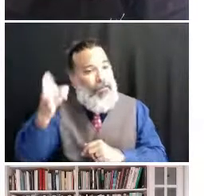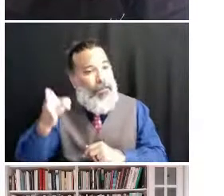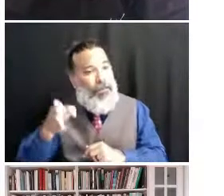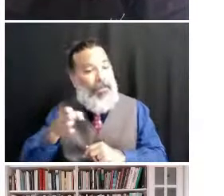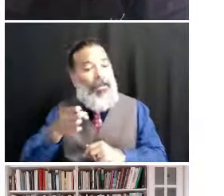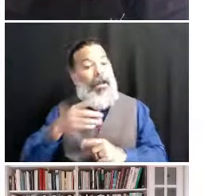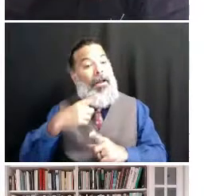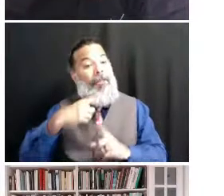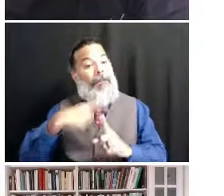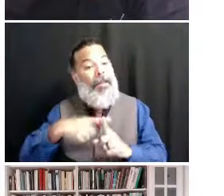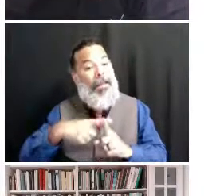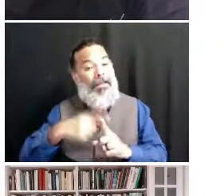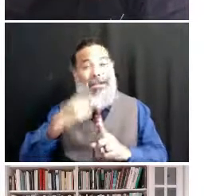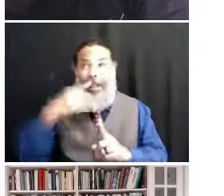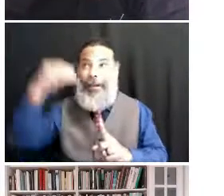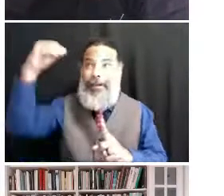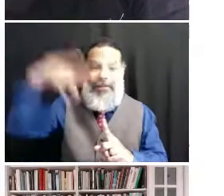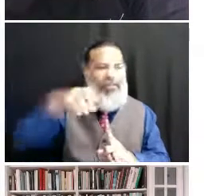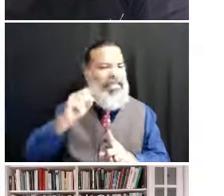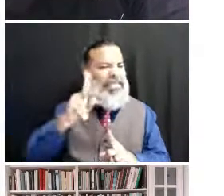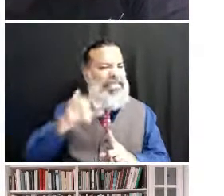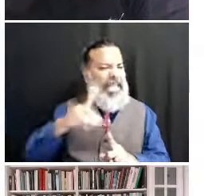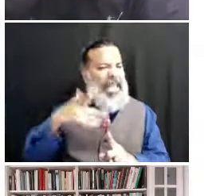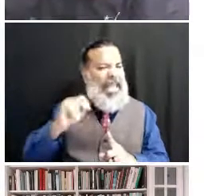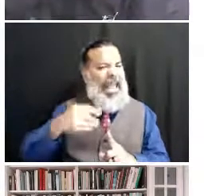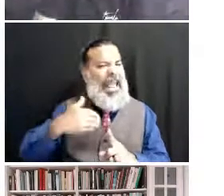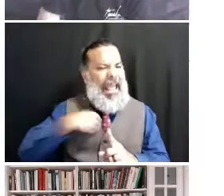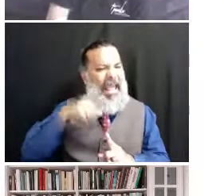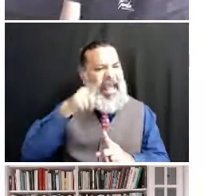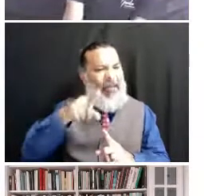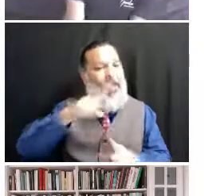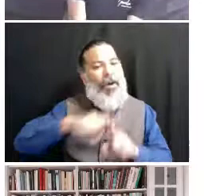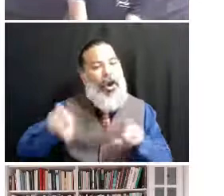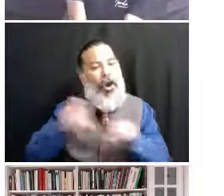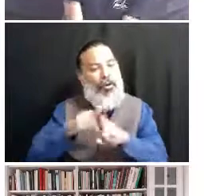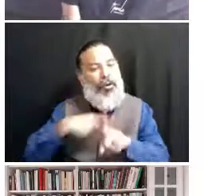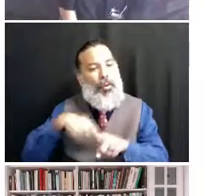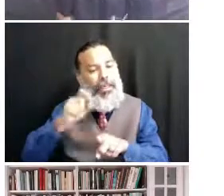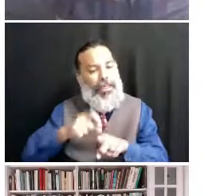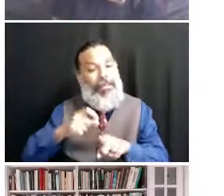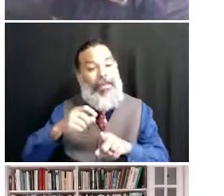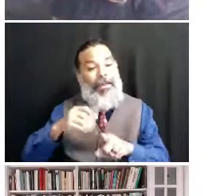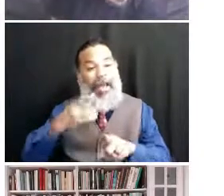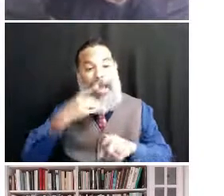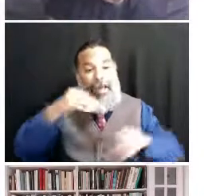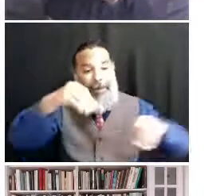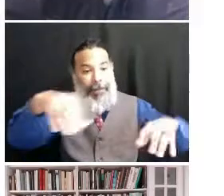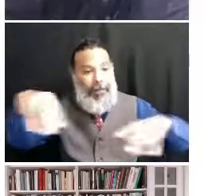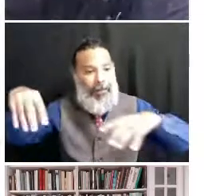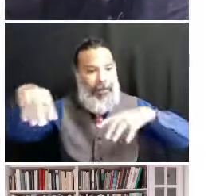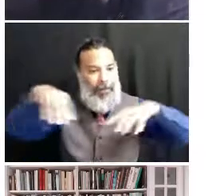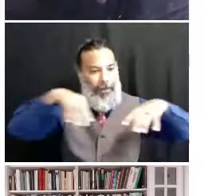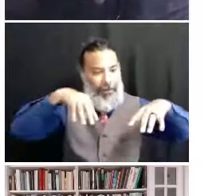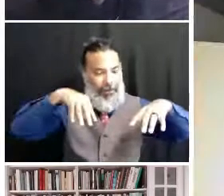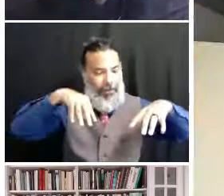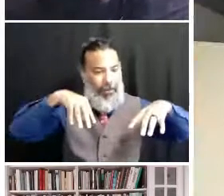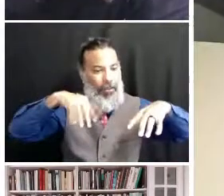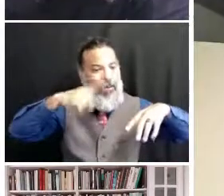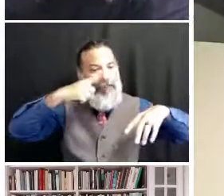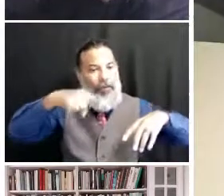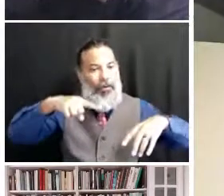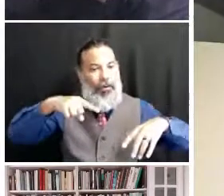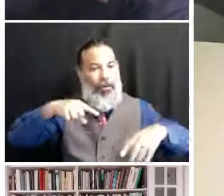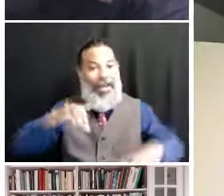addition to the light from the skylight, we need to provide lighting instruments for the